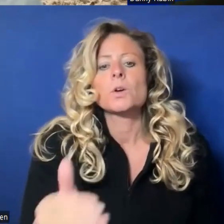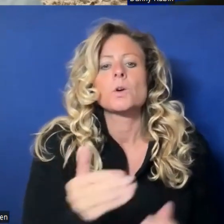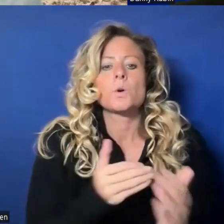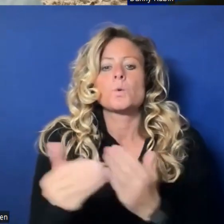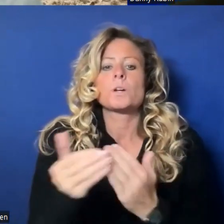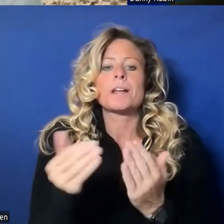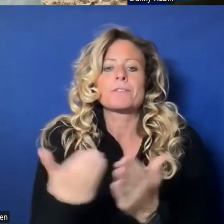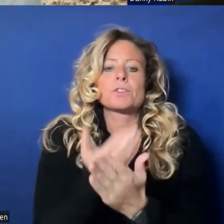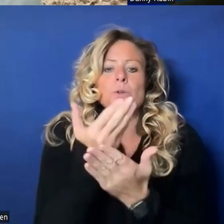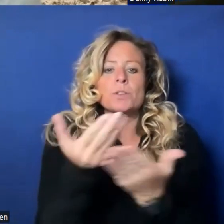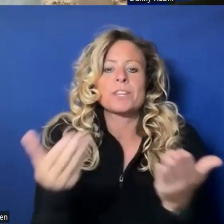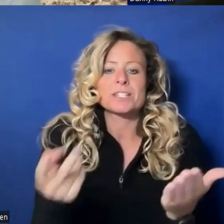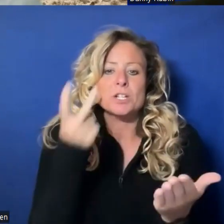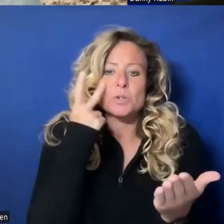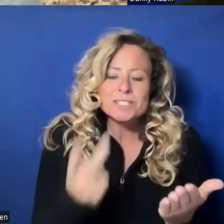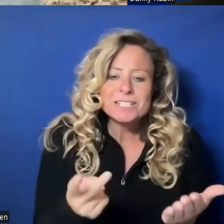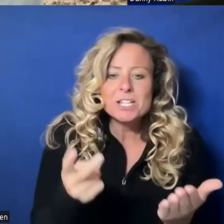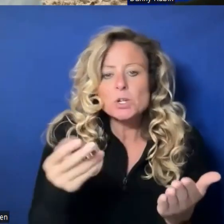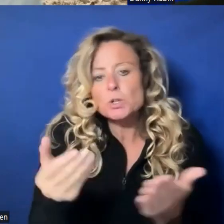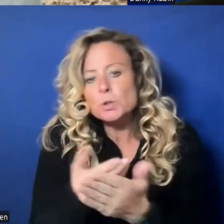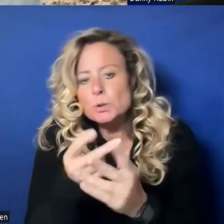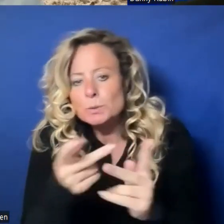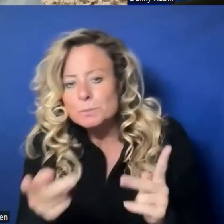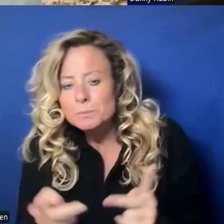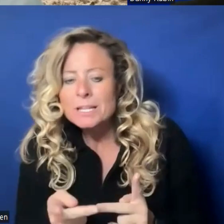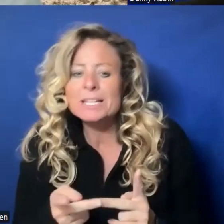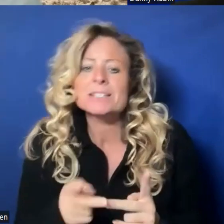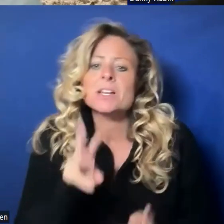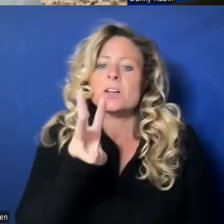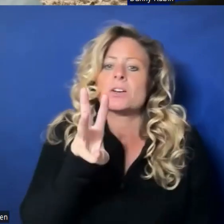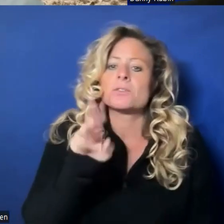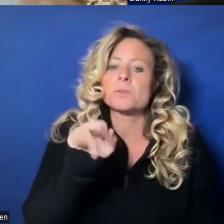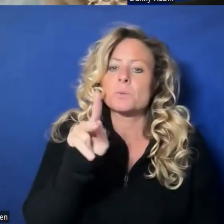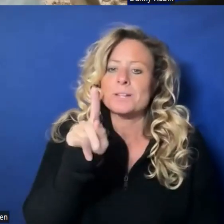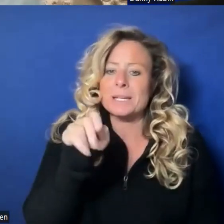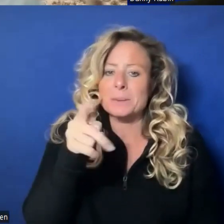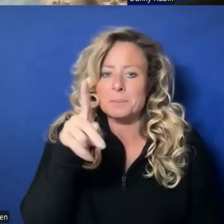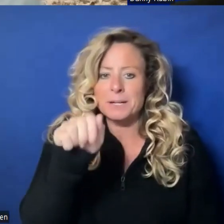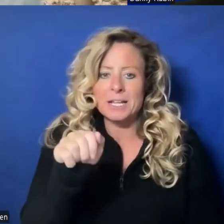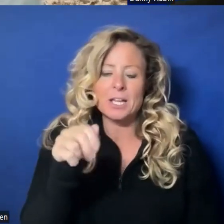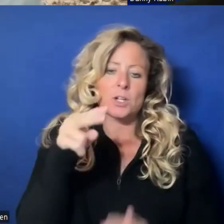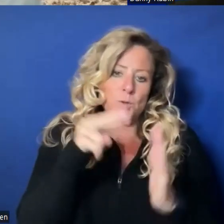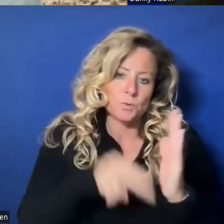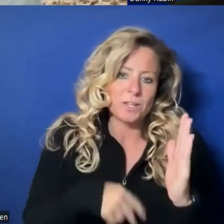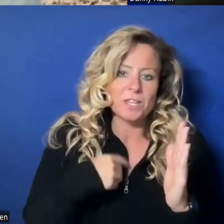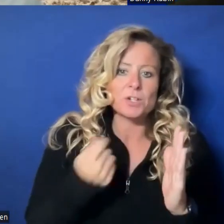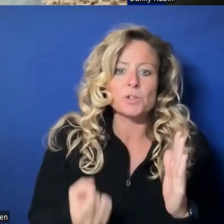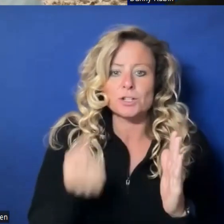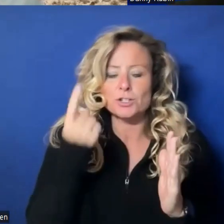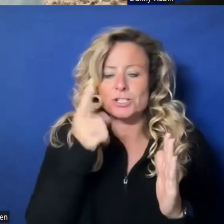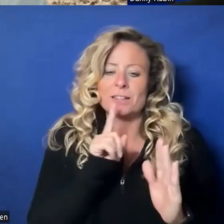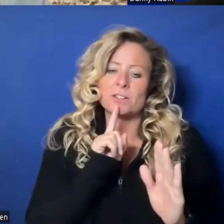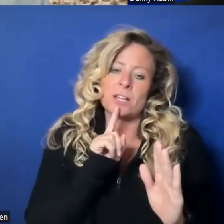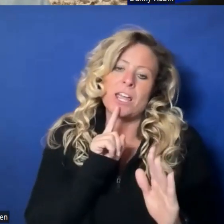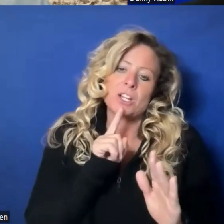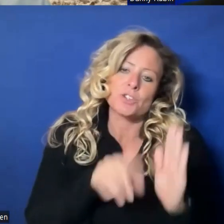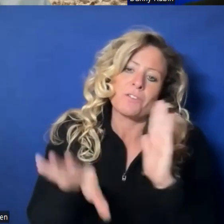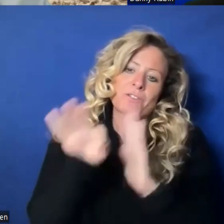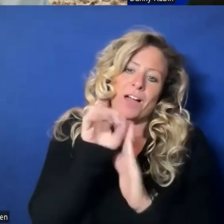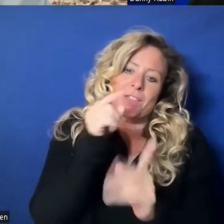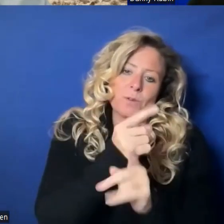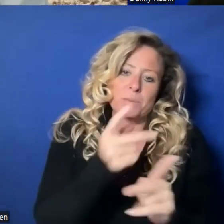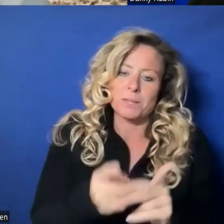hear about, new place, you go to Wikipedia to read about it, then you are on the right place. That's